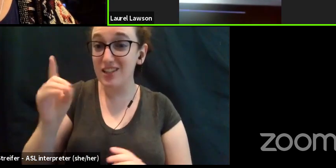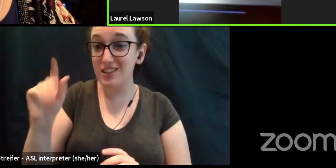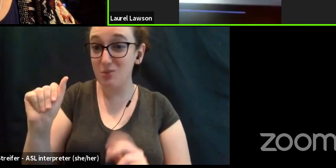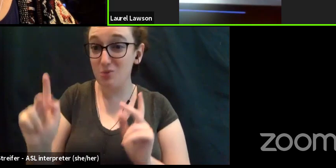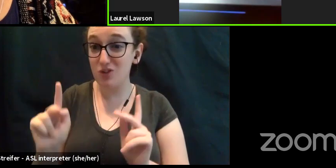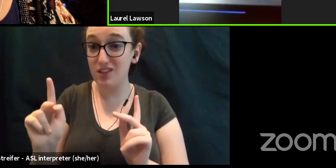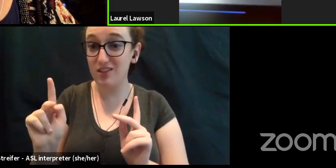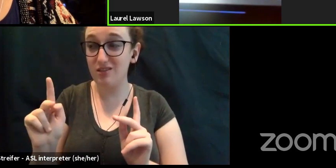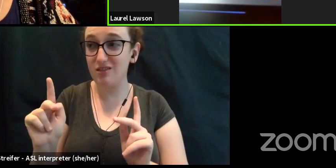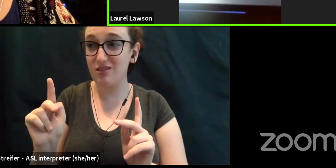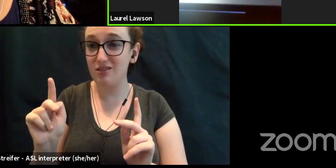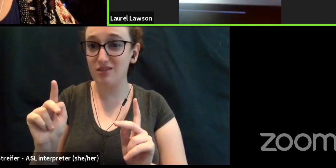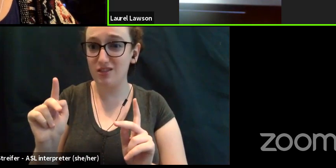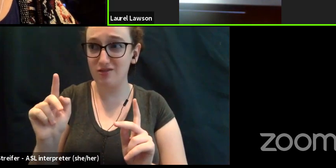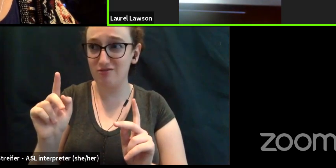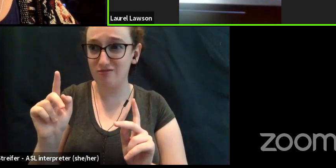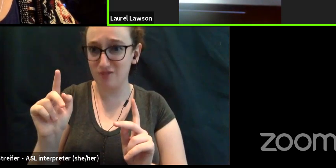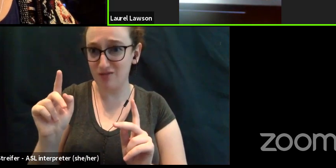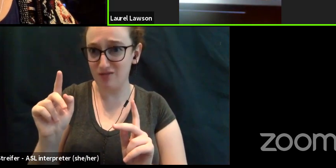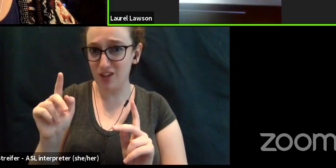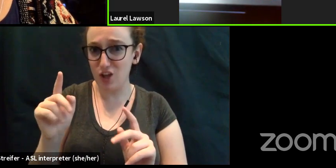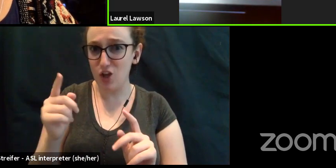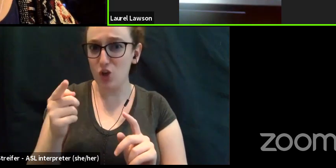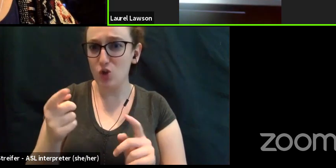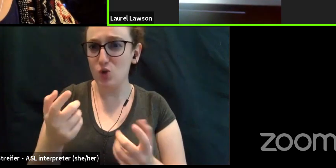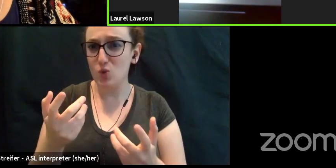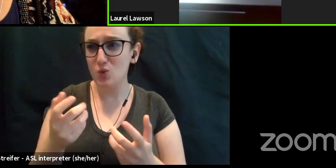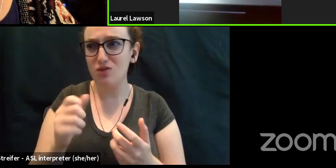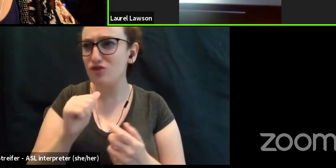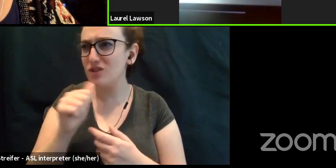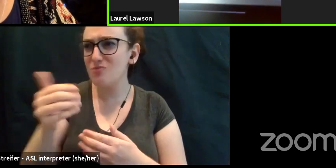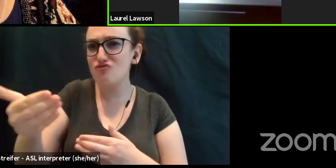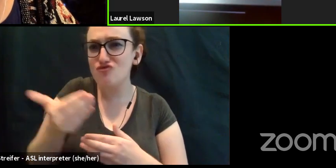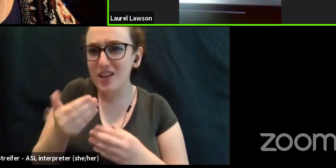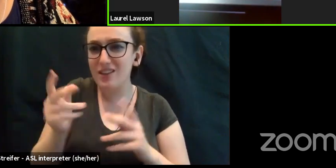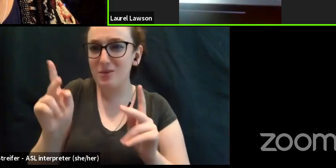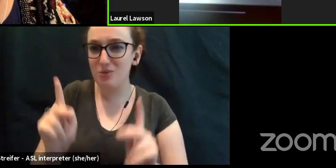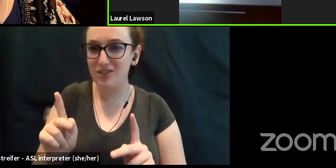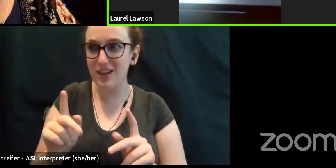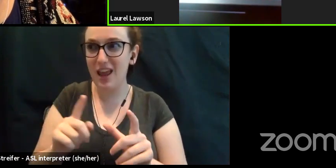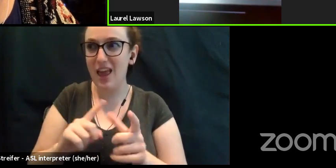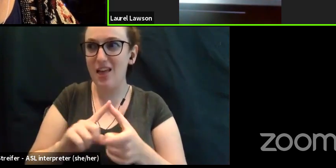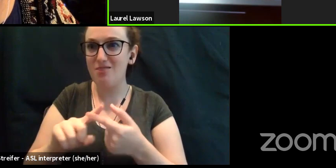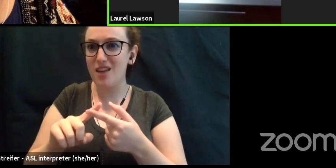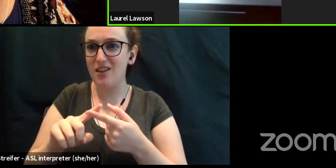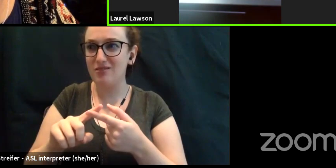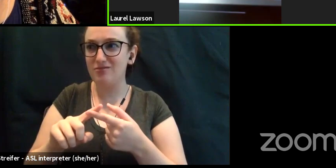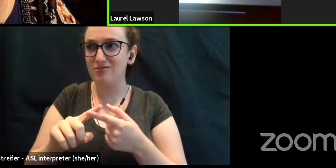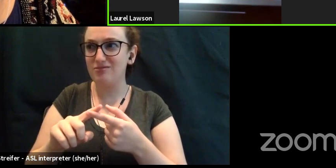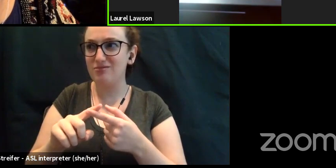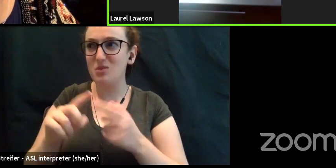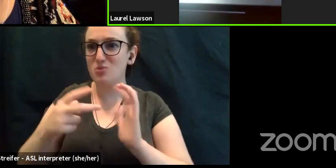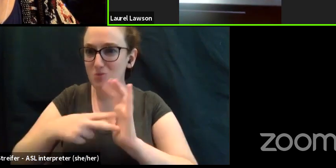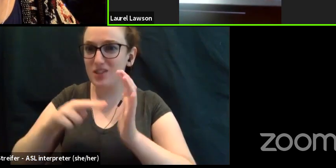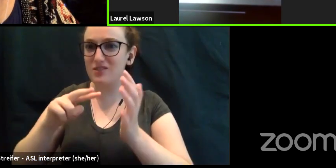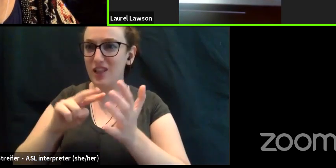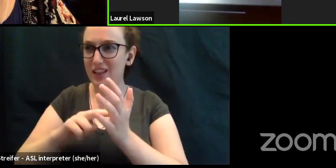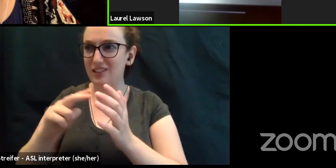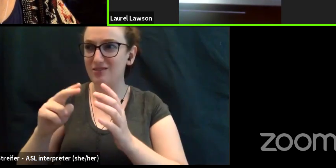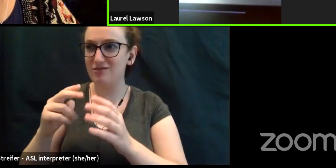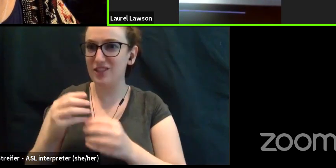You wouldn't bring someone into the process and then deliberately inflict more work or more pain on